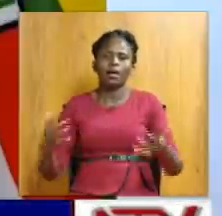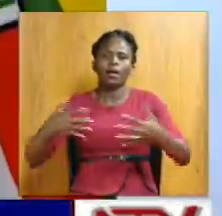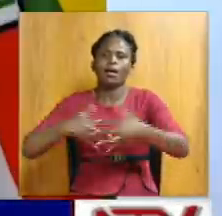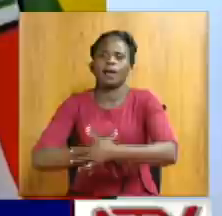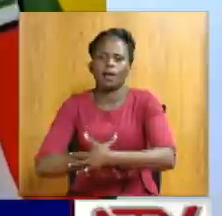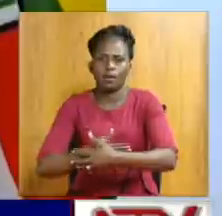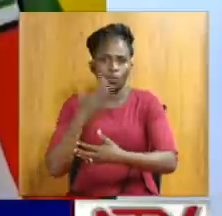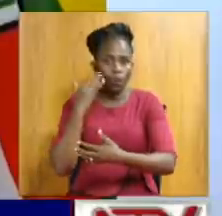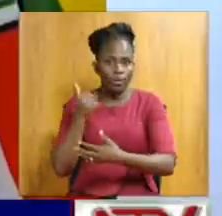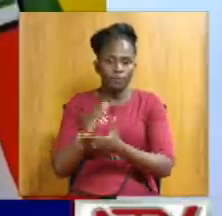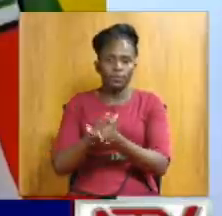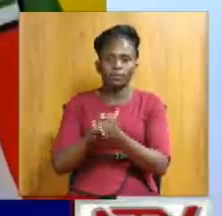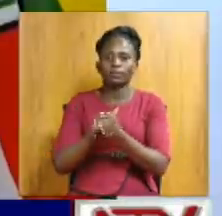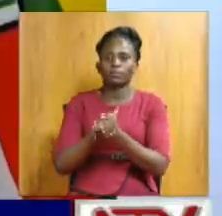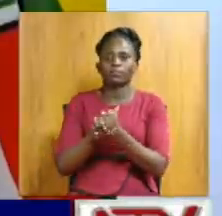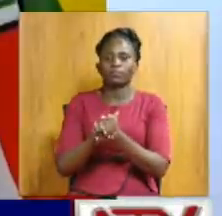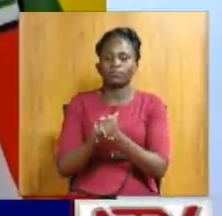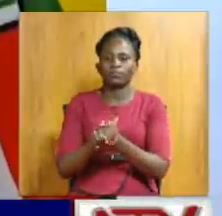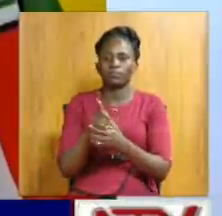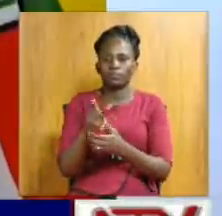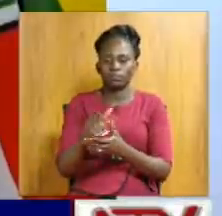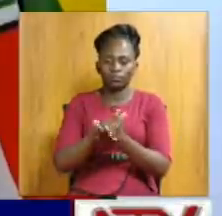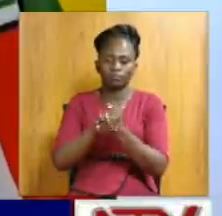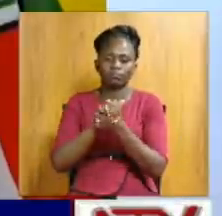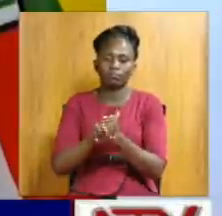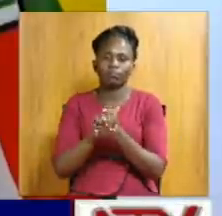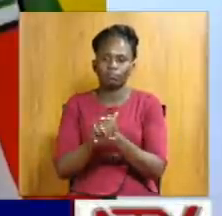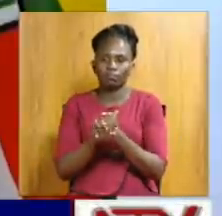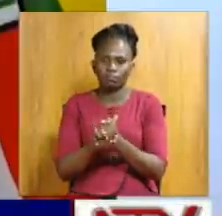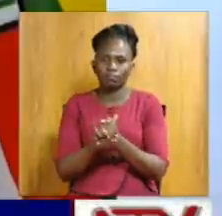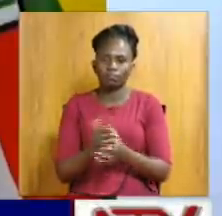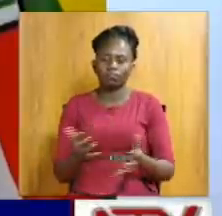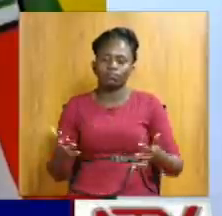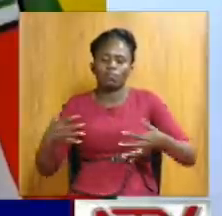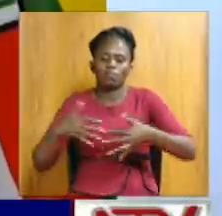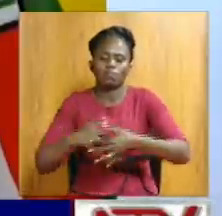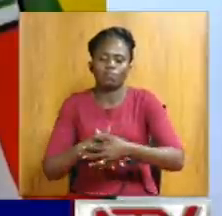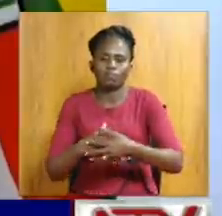greeting. It is called kutangira.